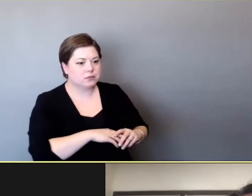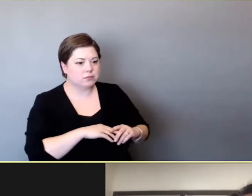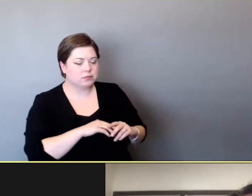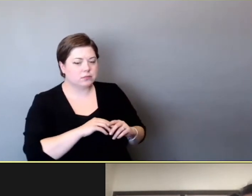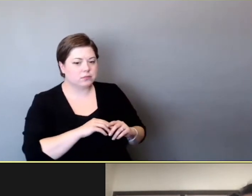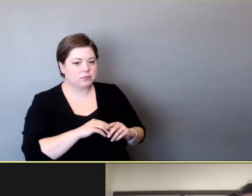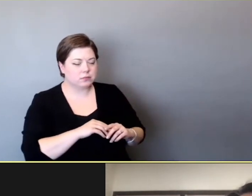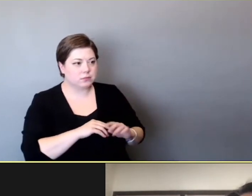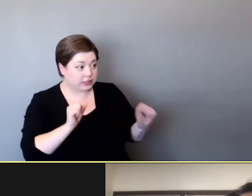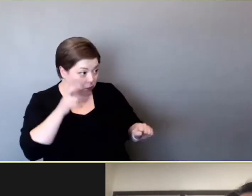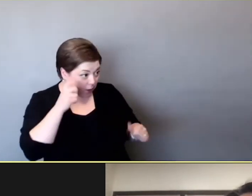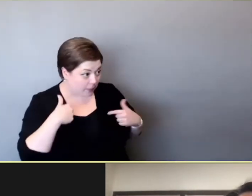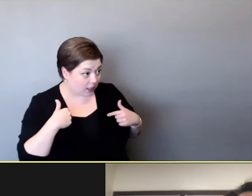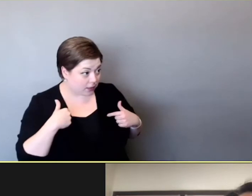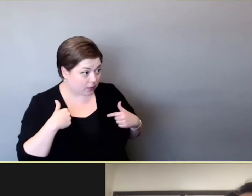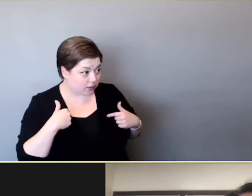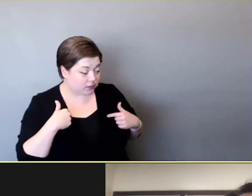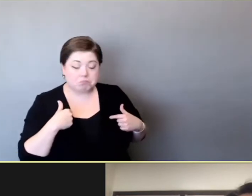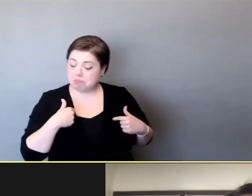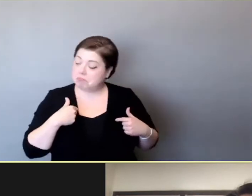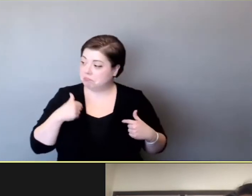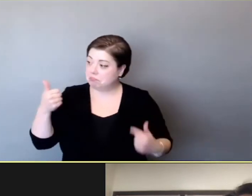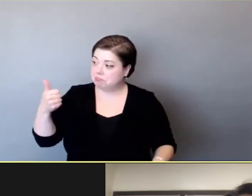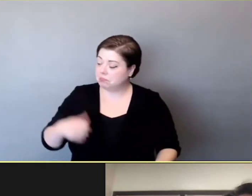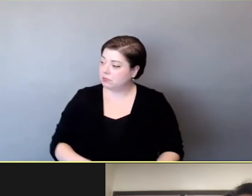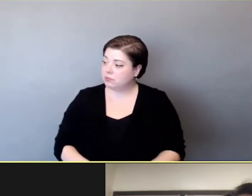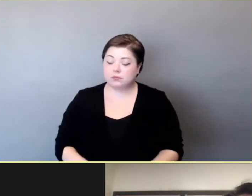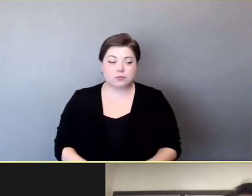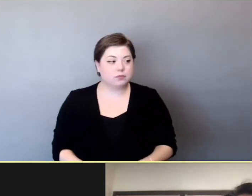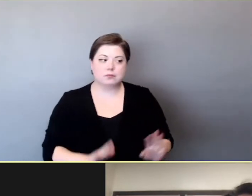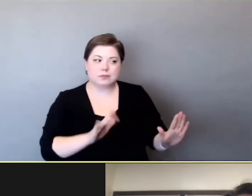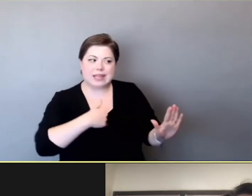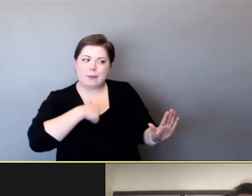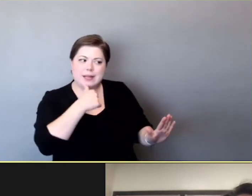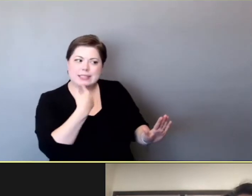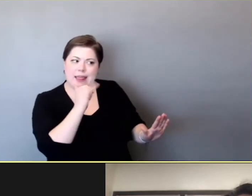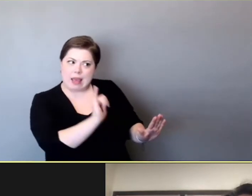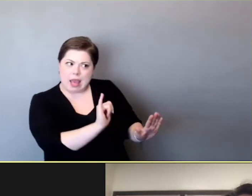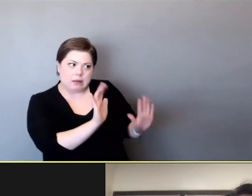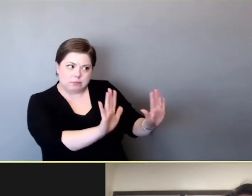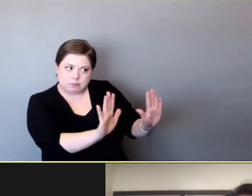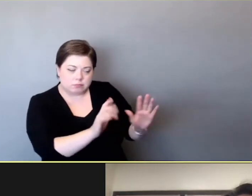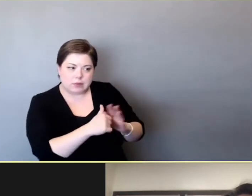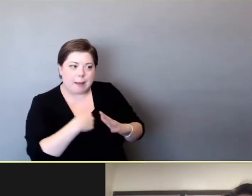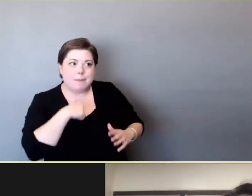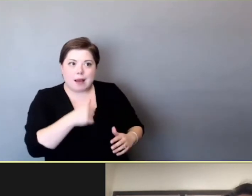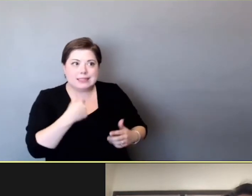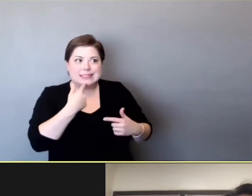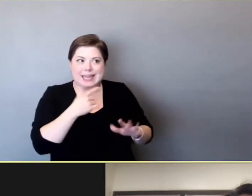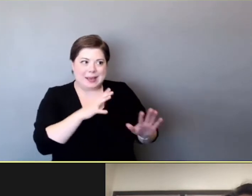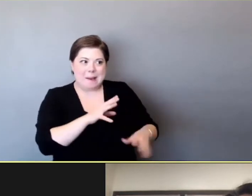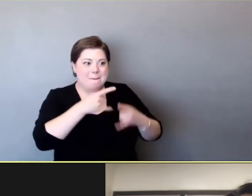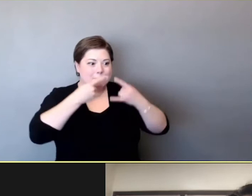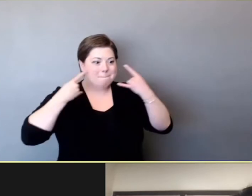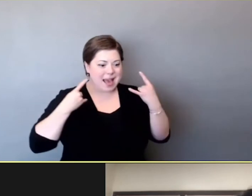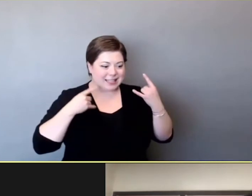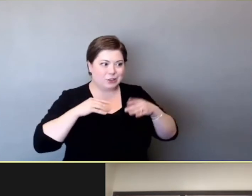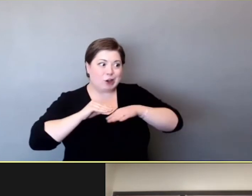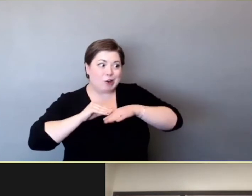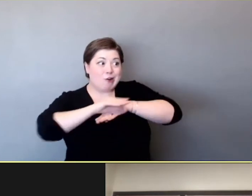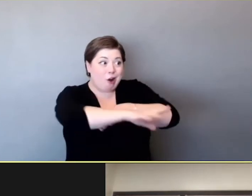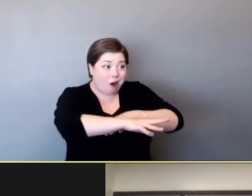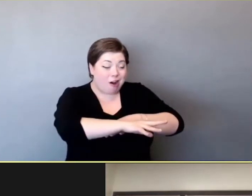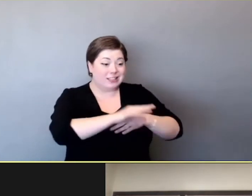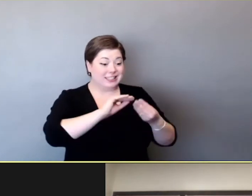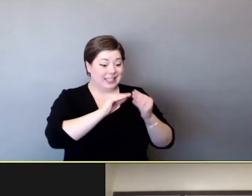Can you still hear me? Yeah. Okay, that's not what I was saying. I'm not saying that they caused the cases to go up, but